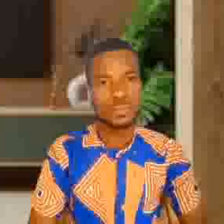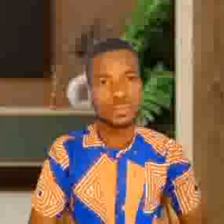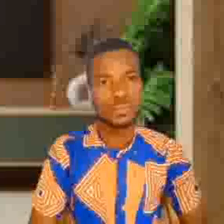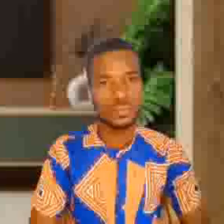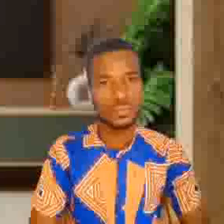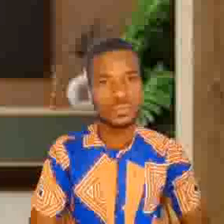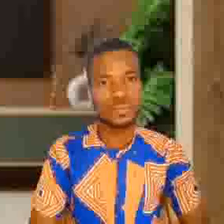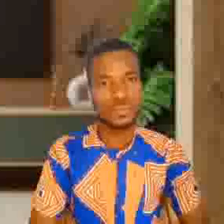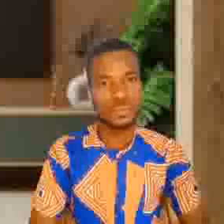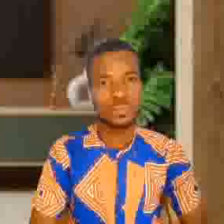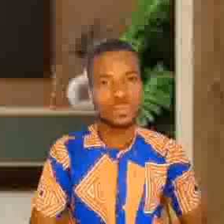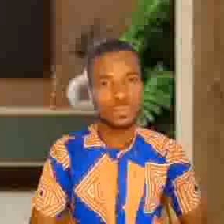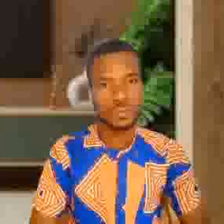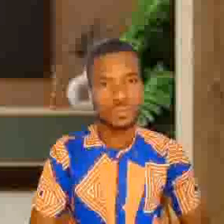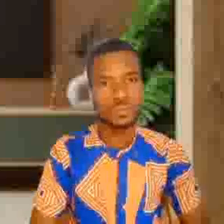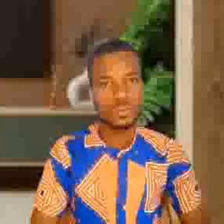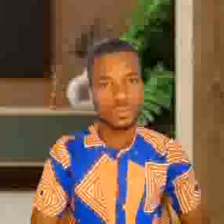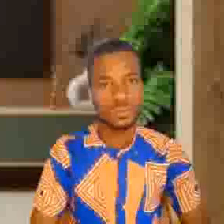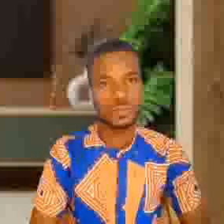dates.